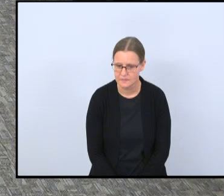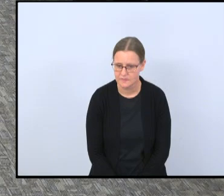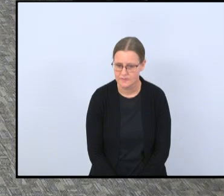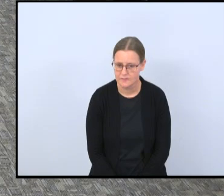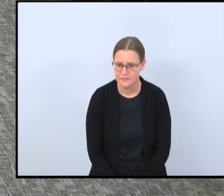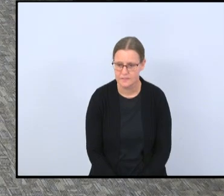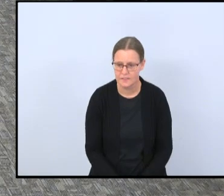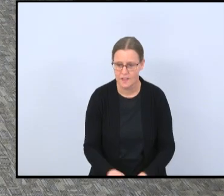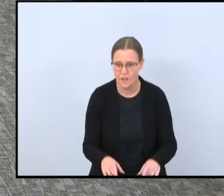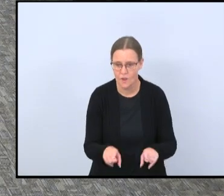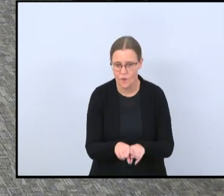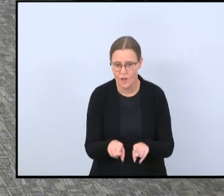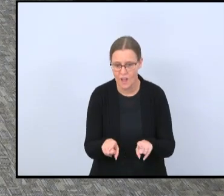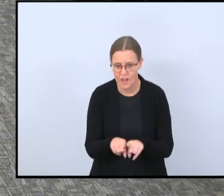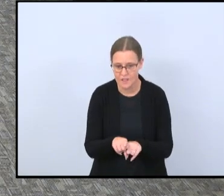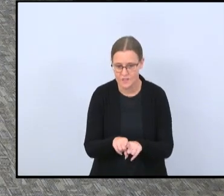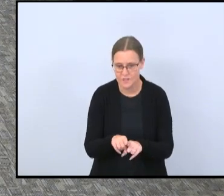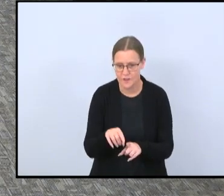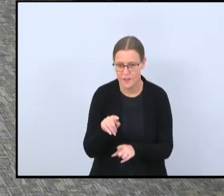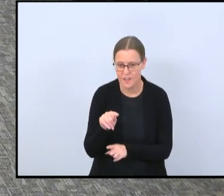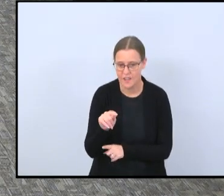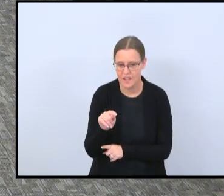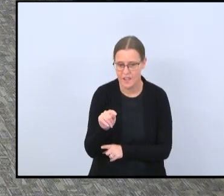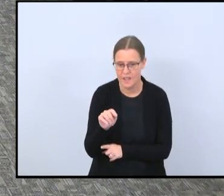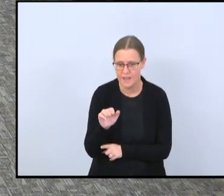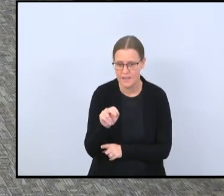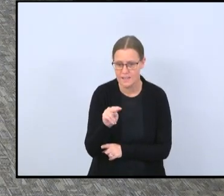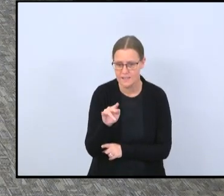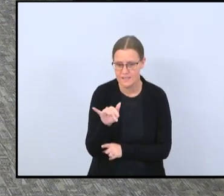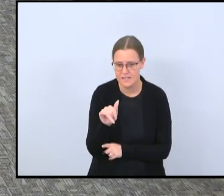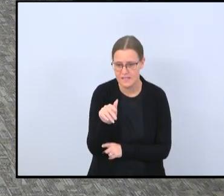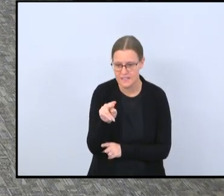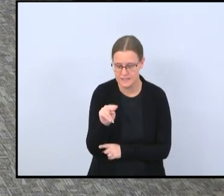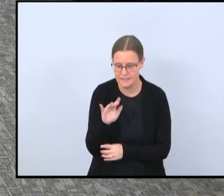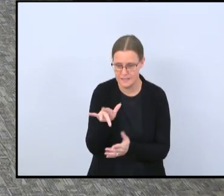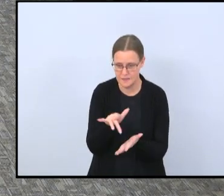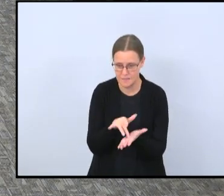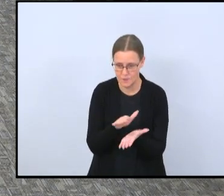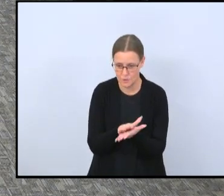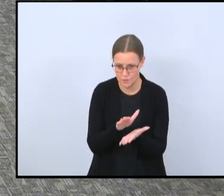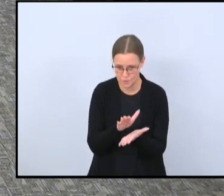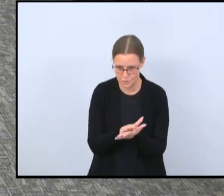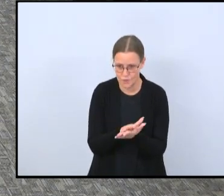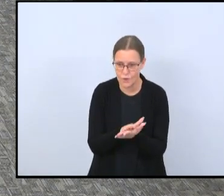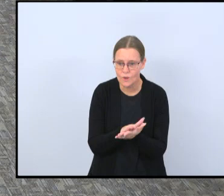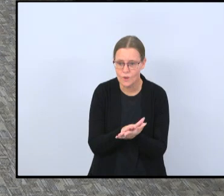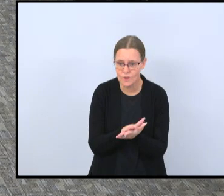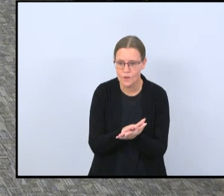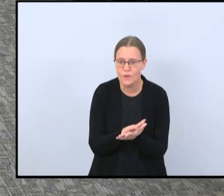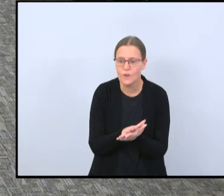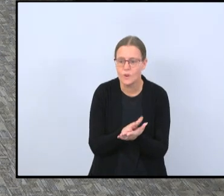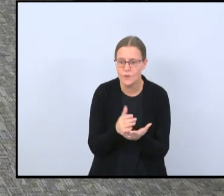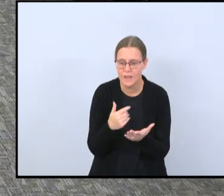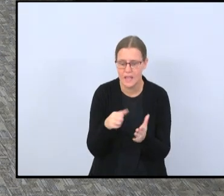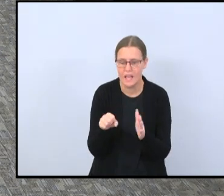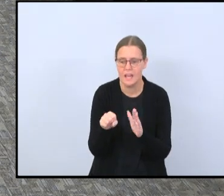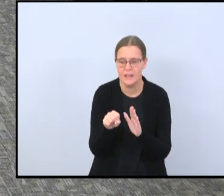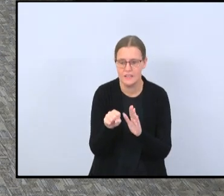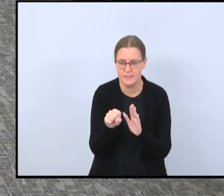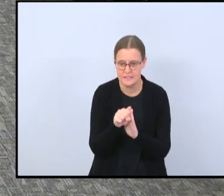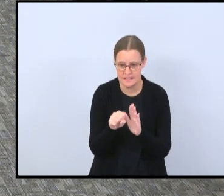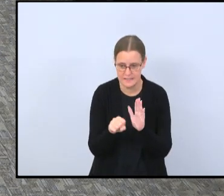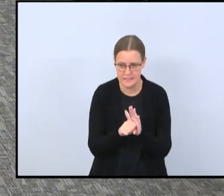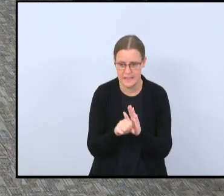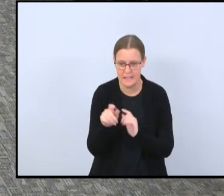We also have Tennyson Middle School student Caroline Taub, who competed at the State Texas History